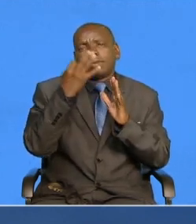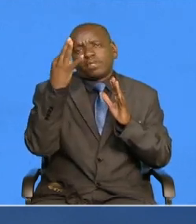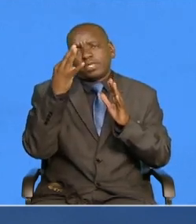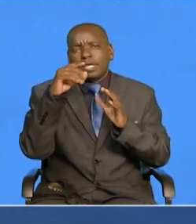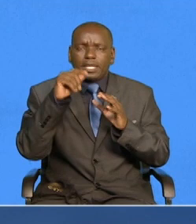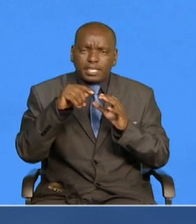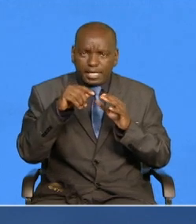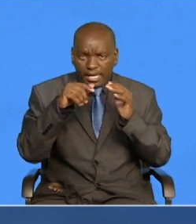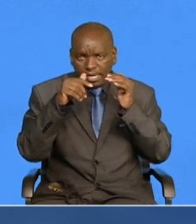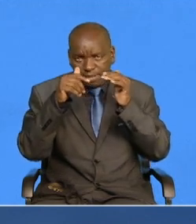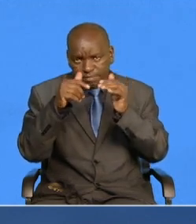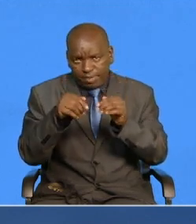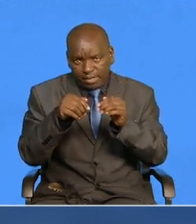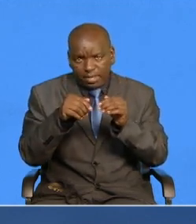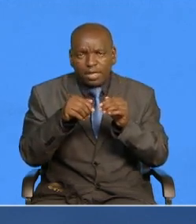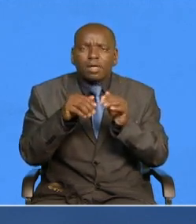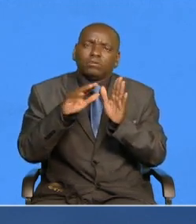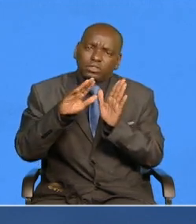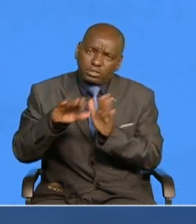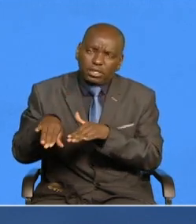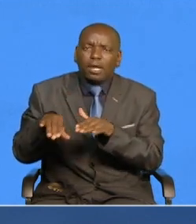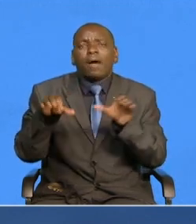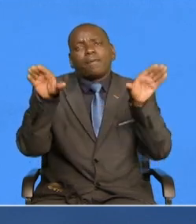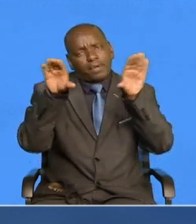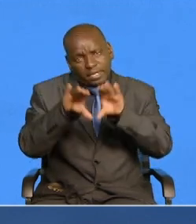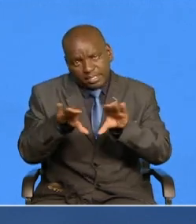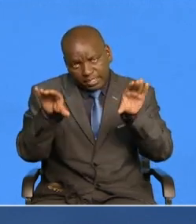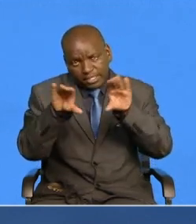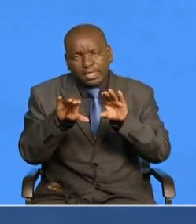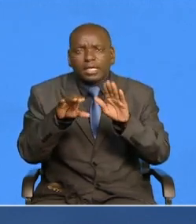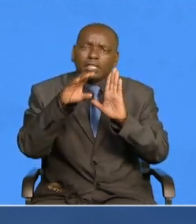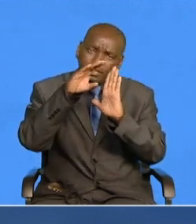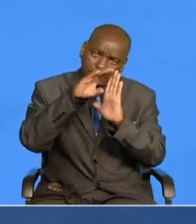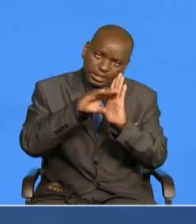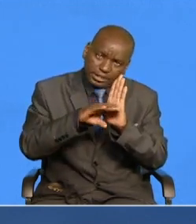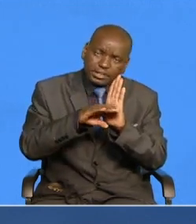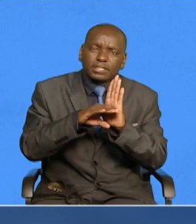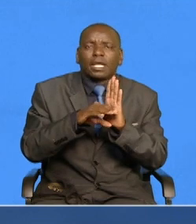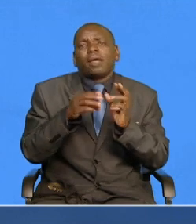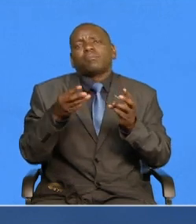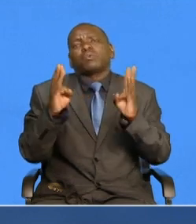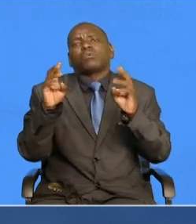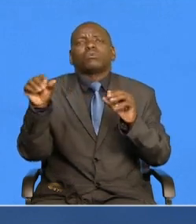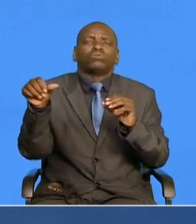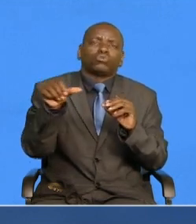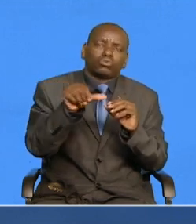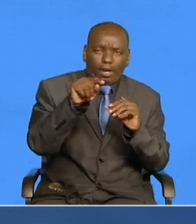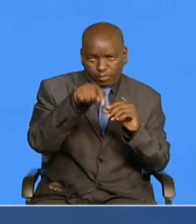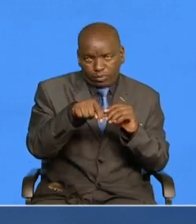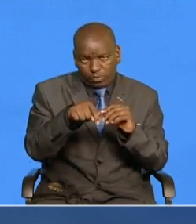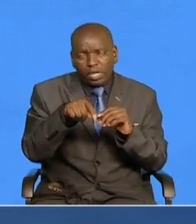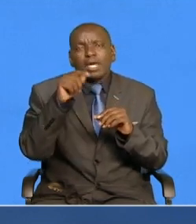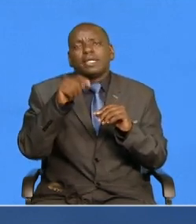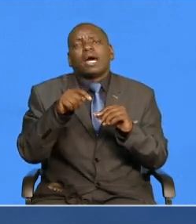3, can consider suspending mass gatherings and limiting or decreasing the size of the social